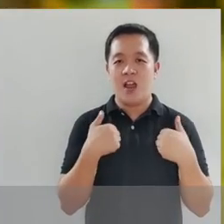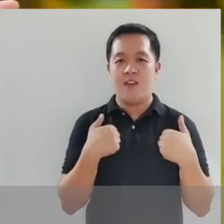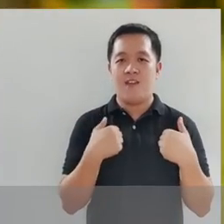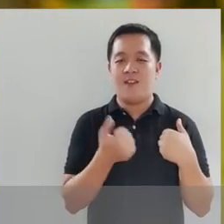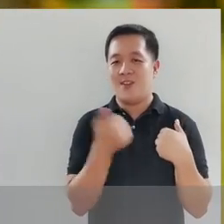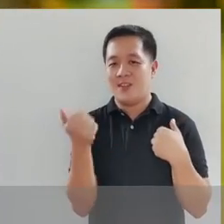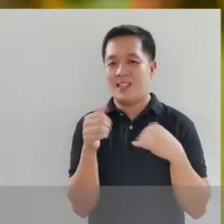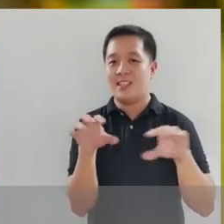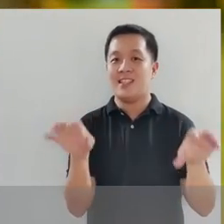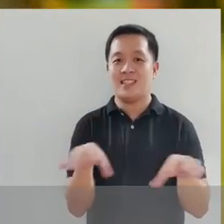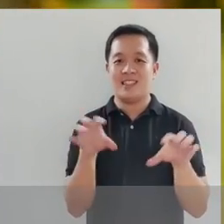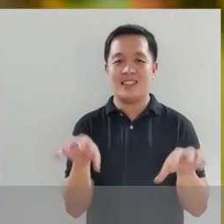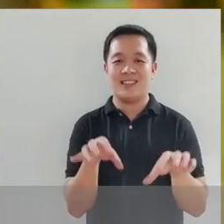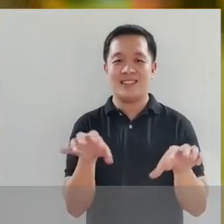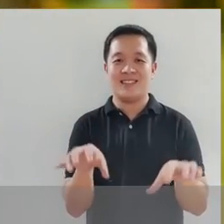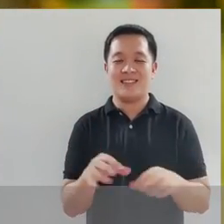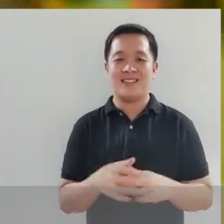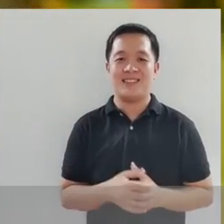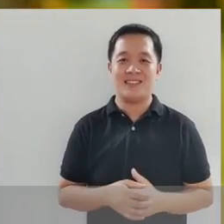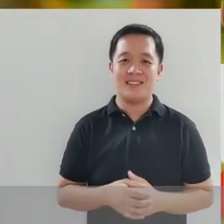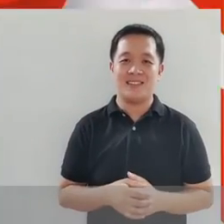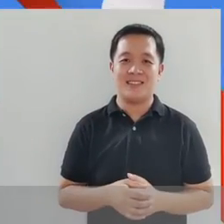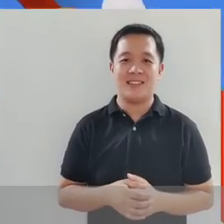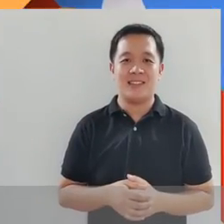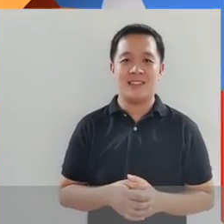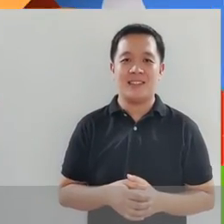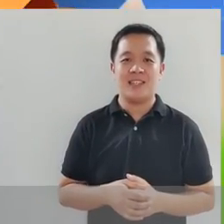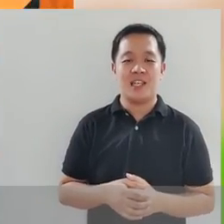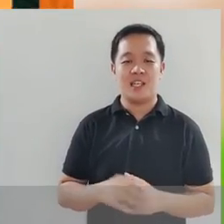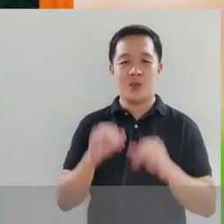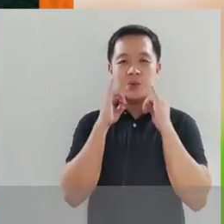Now here is another activity for you to do.